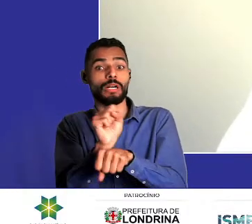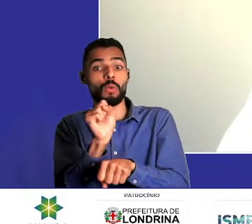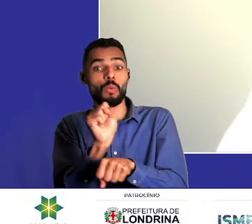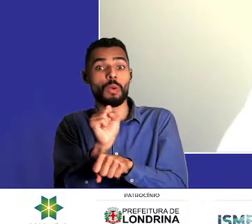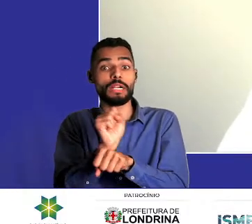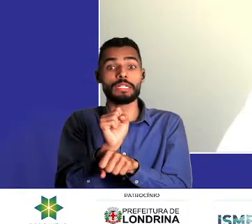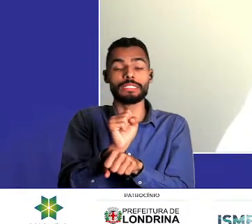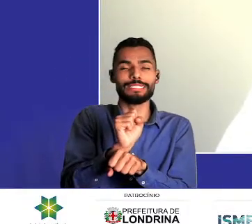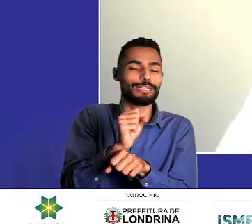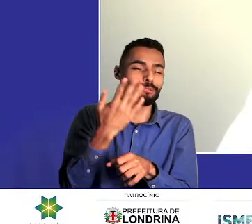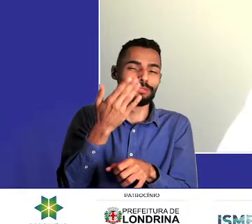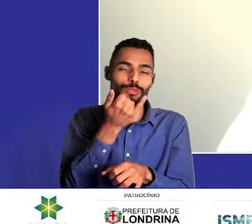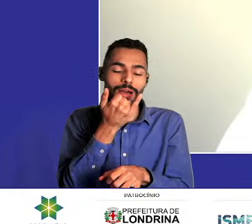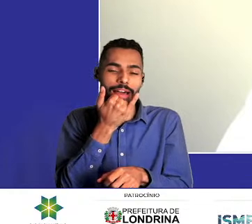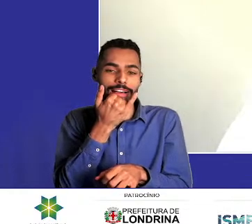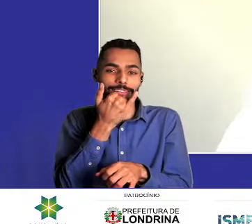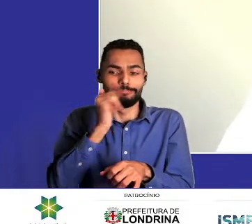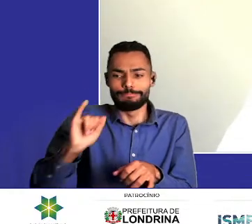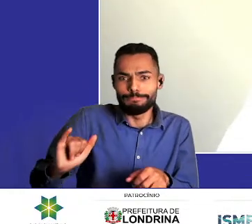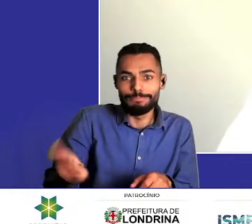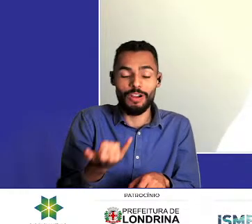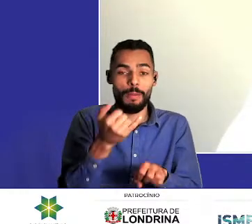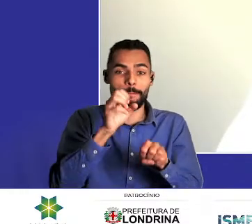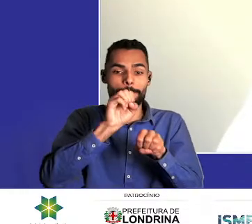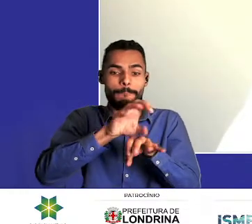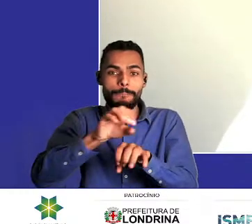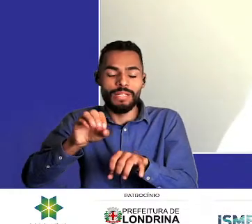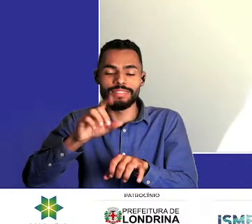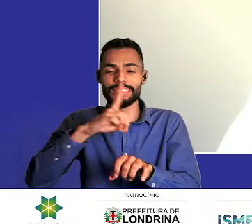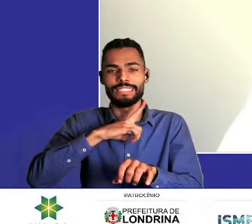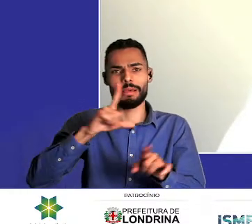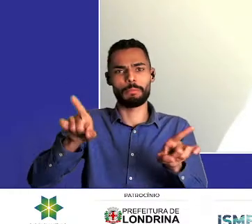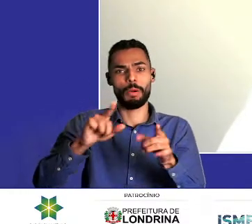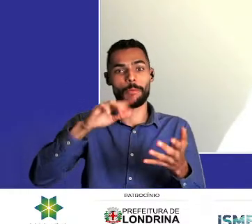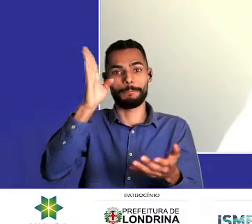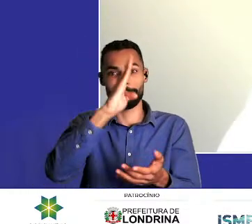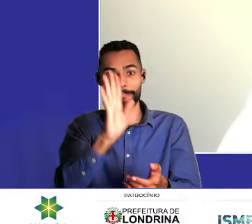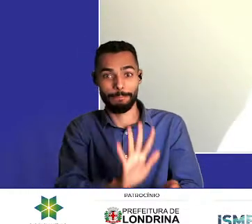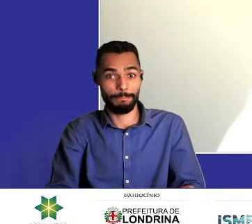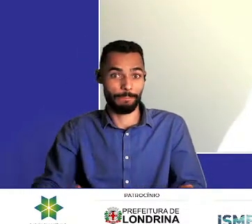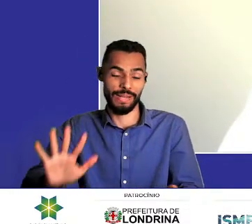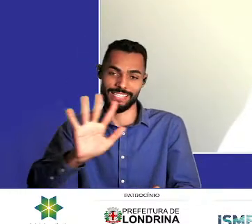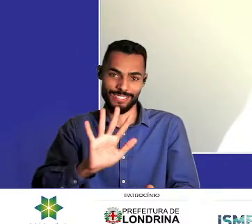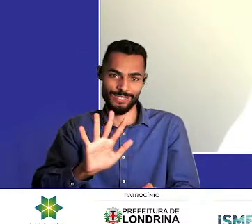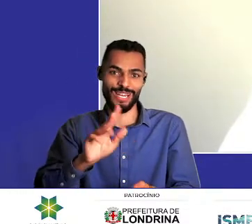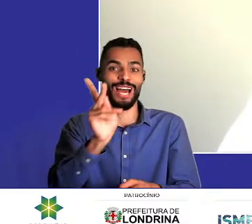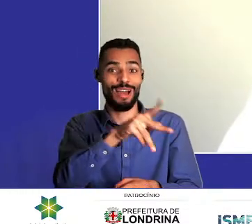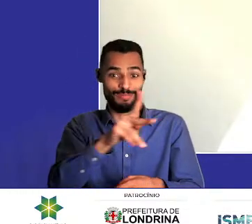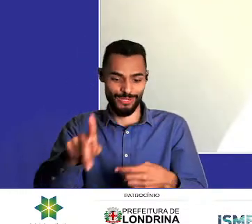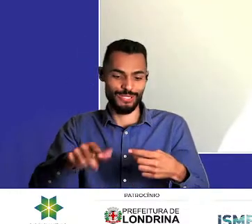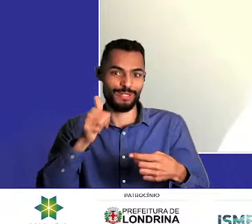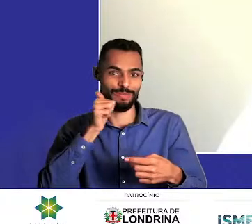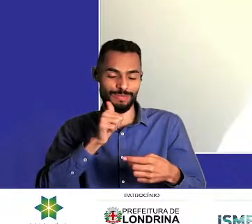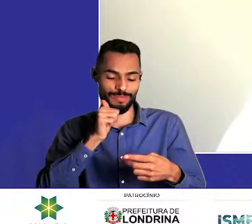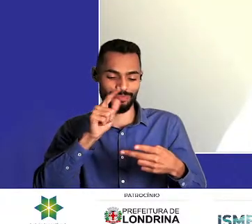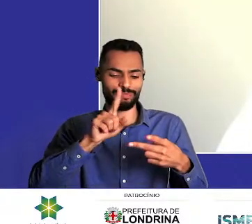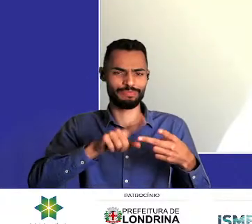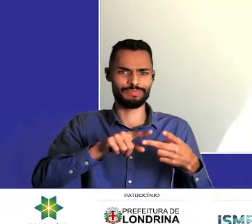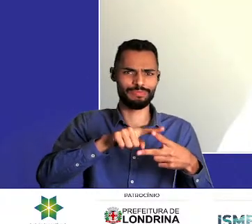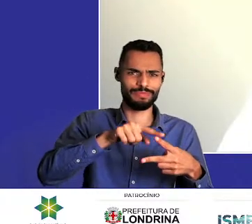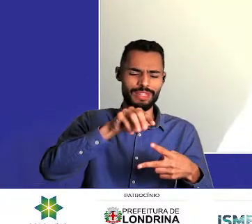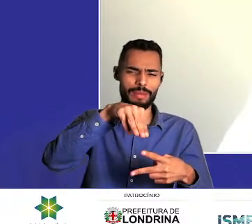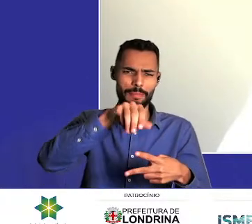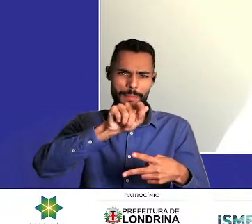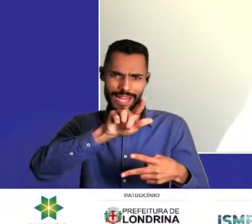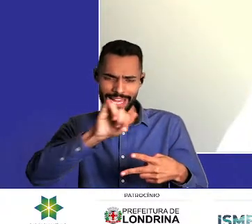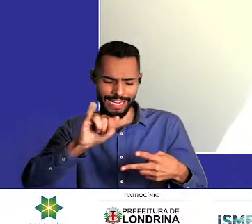Following that, Professor Magali Kleber and Professor Flavia and I, we met